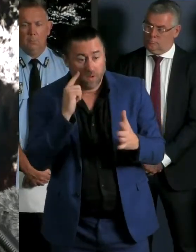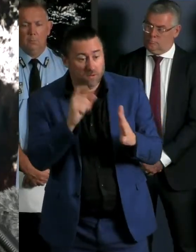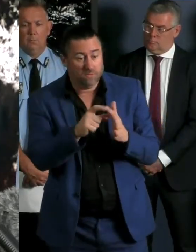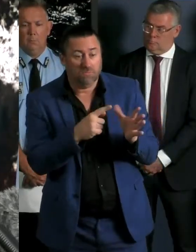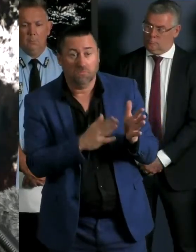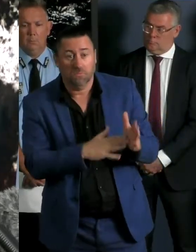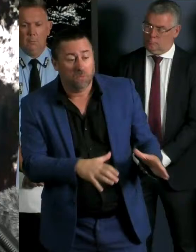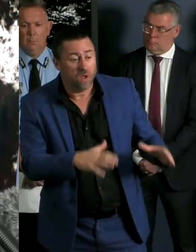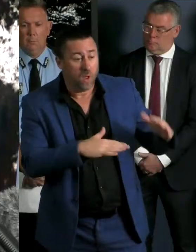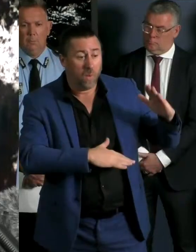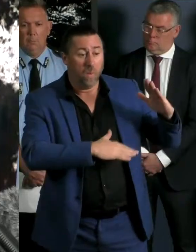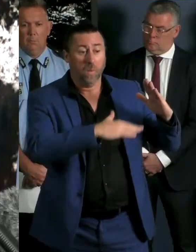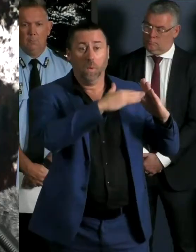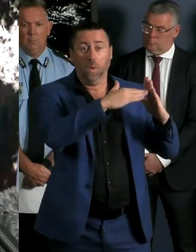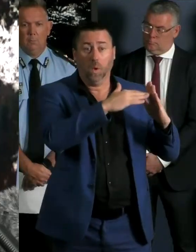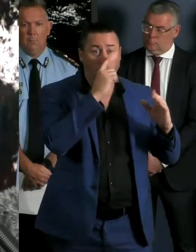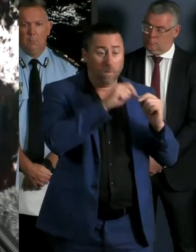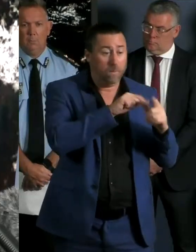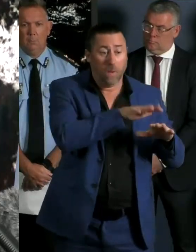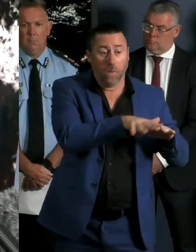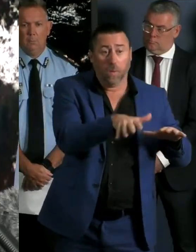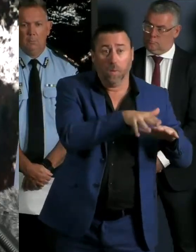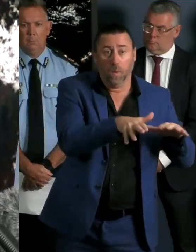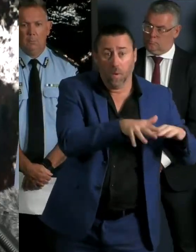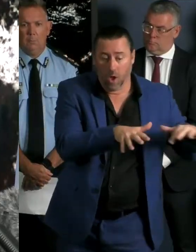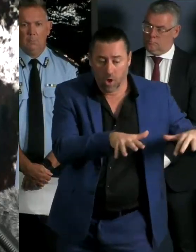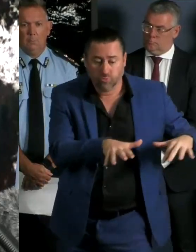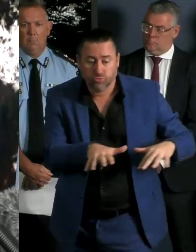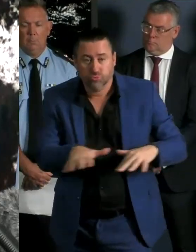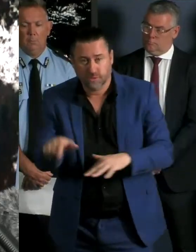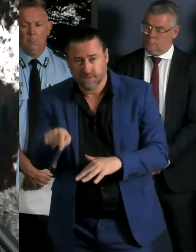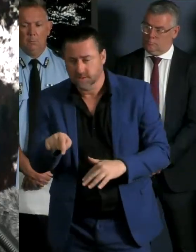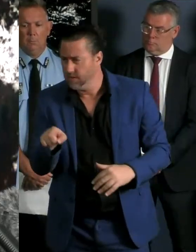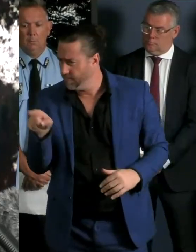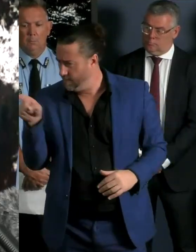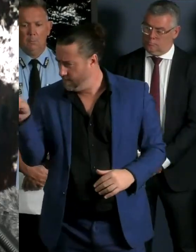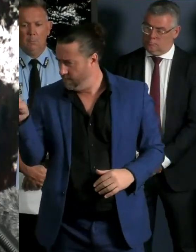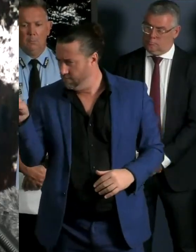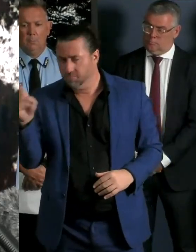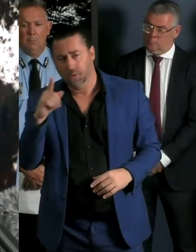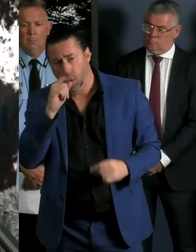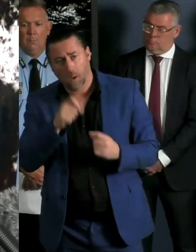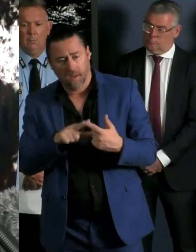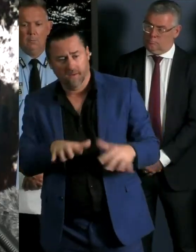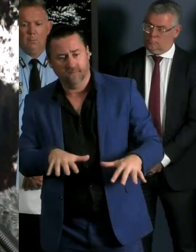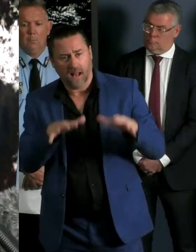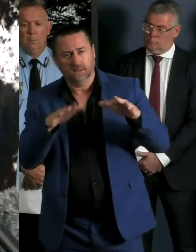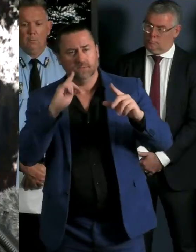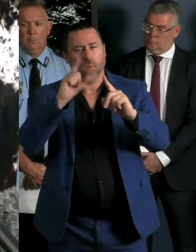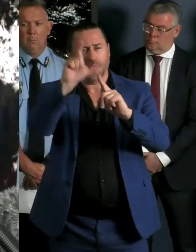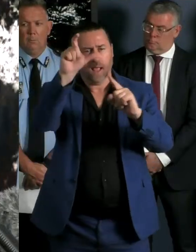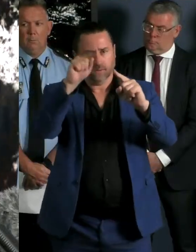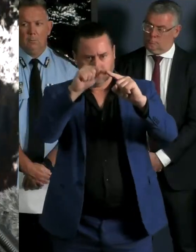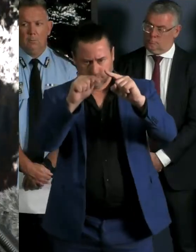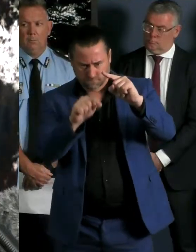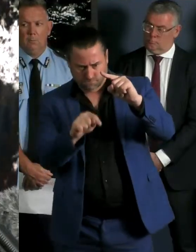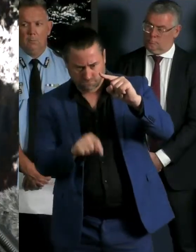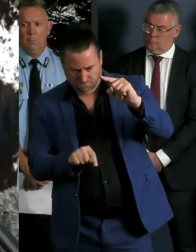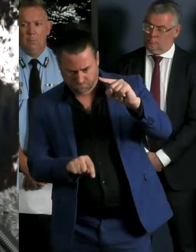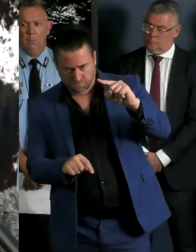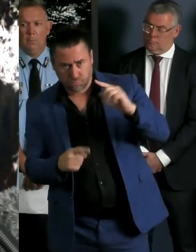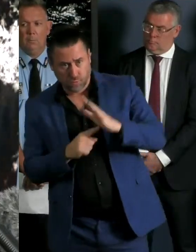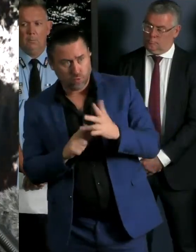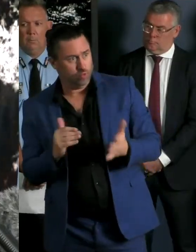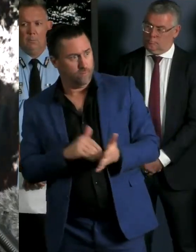will see downstream effects even once the rain has ceased falling. How far south do you expect some warnings or flood risk? So